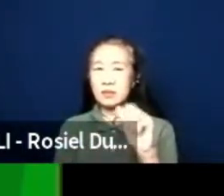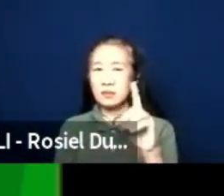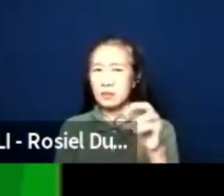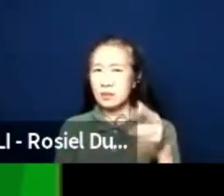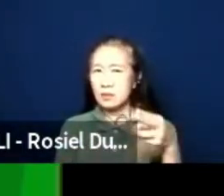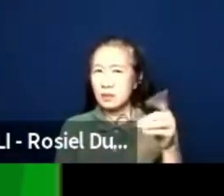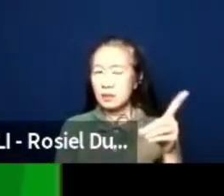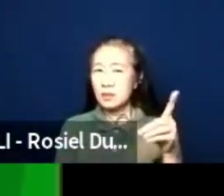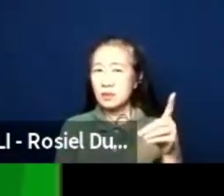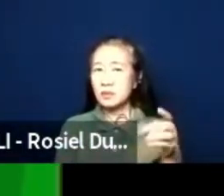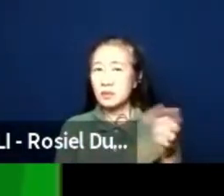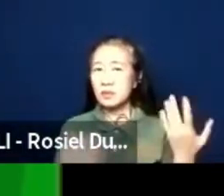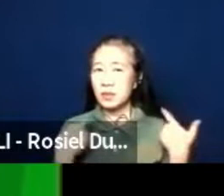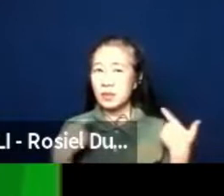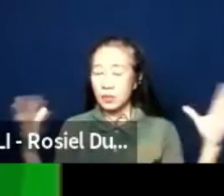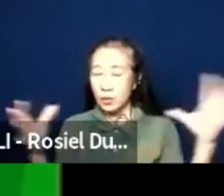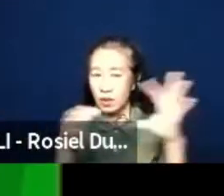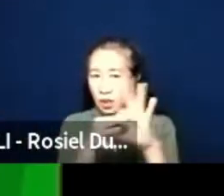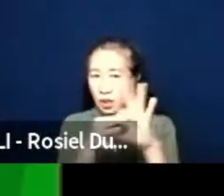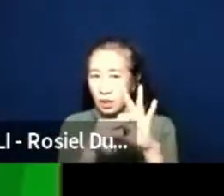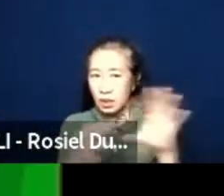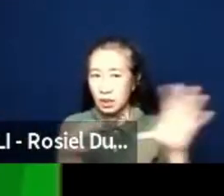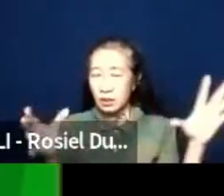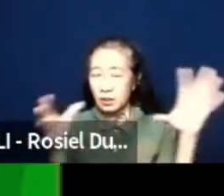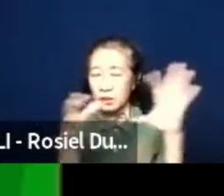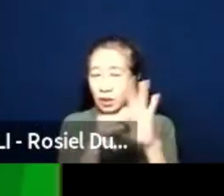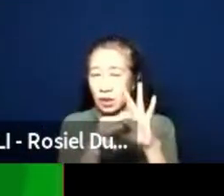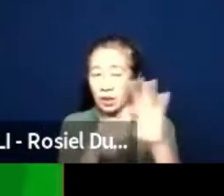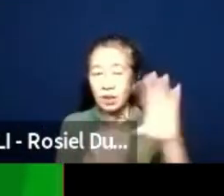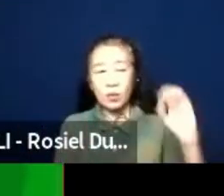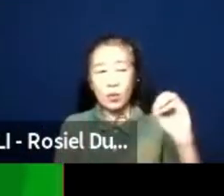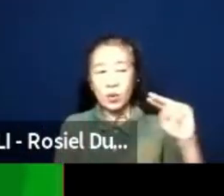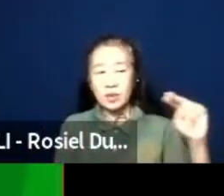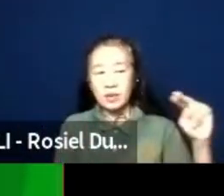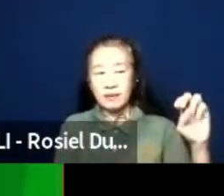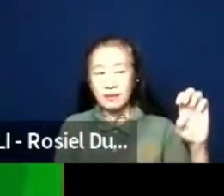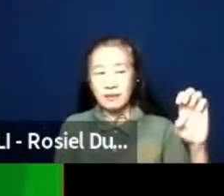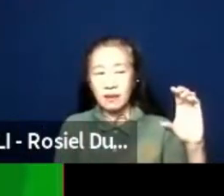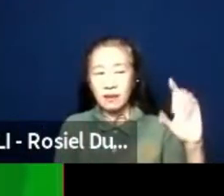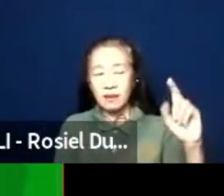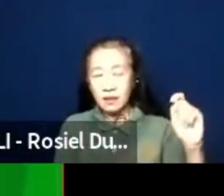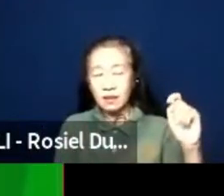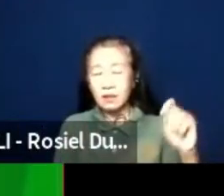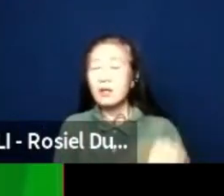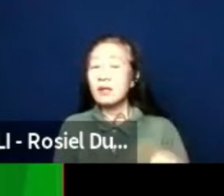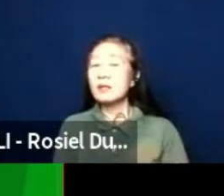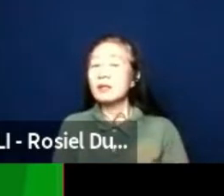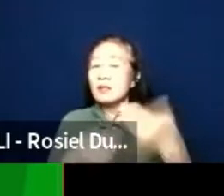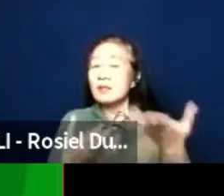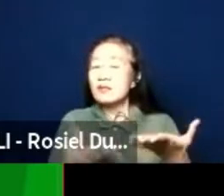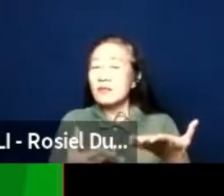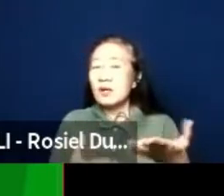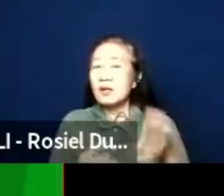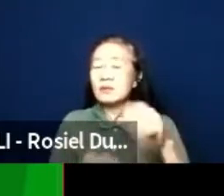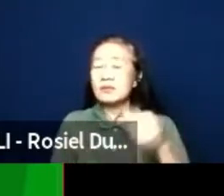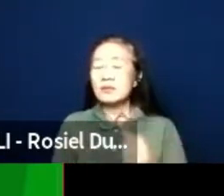defibrillator, you connect. Okay, so this will help or give a good chance of survival for the patient